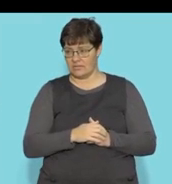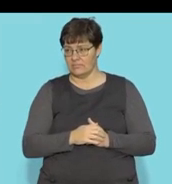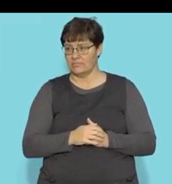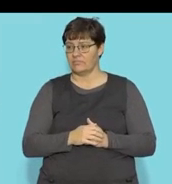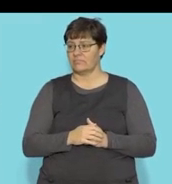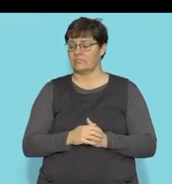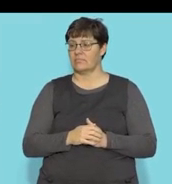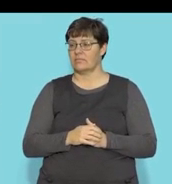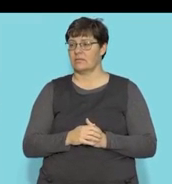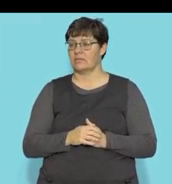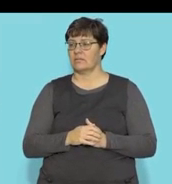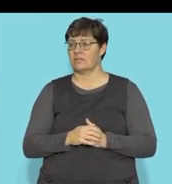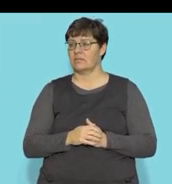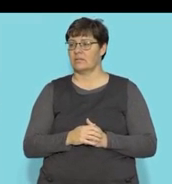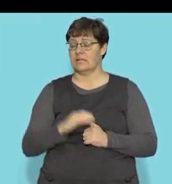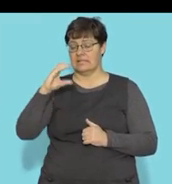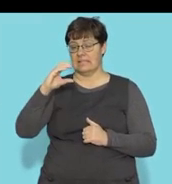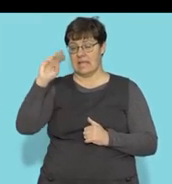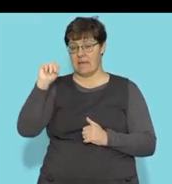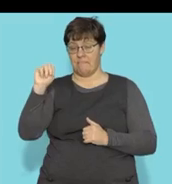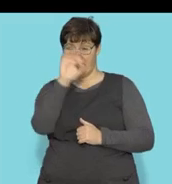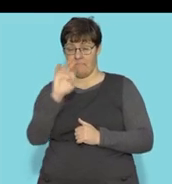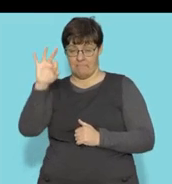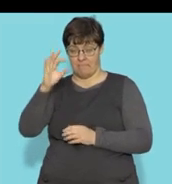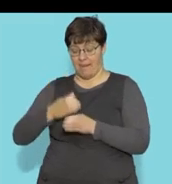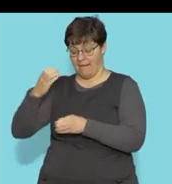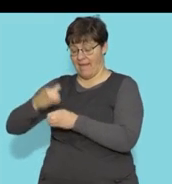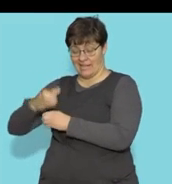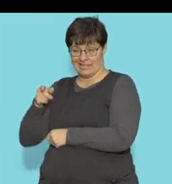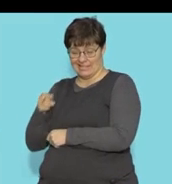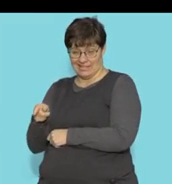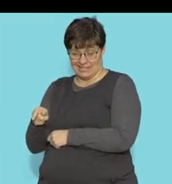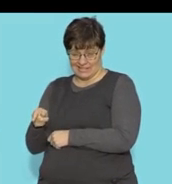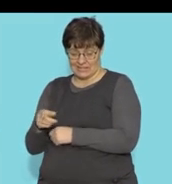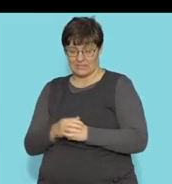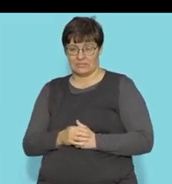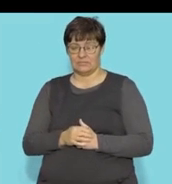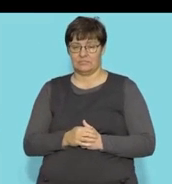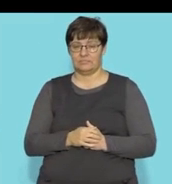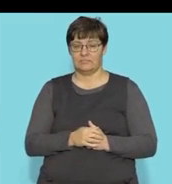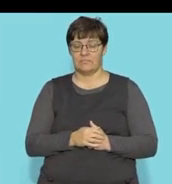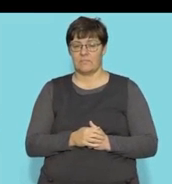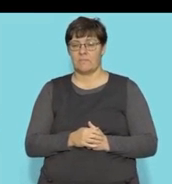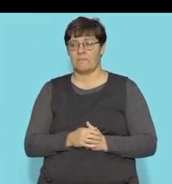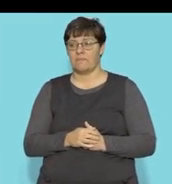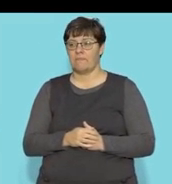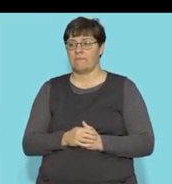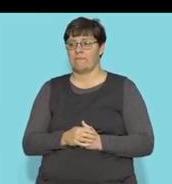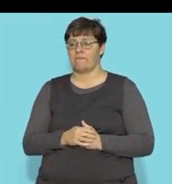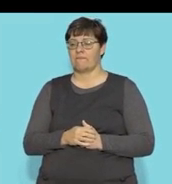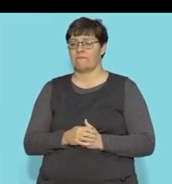0.59. So we know that that is going to be the volume of the 90 cans within this